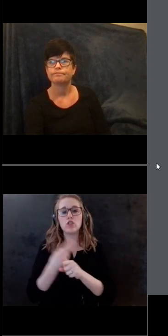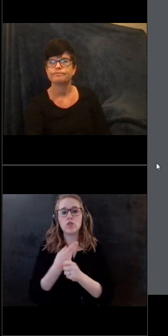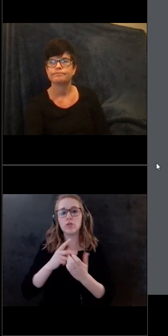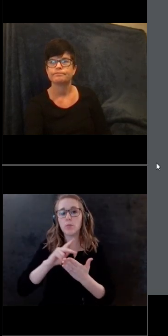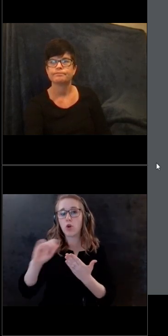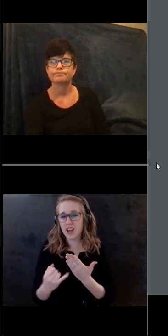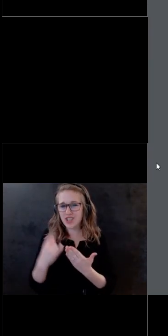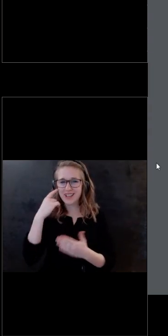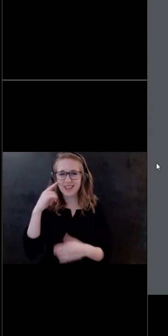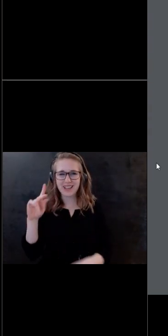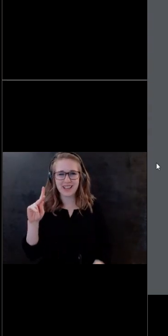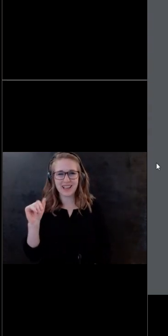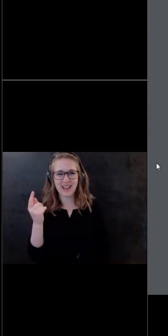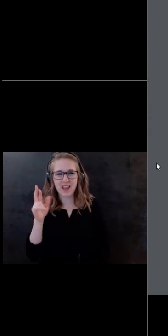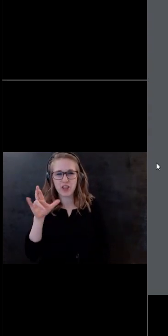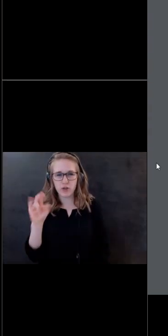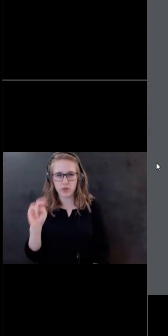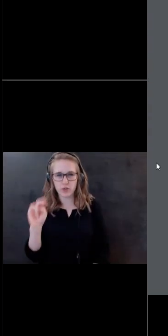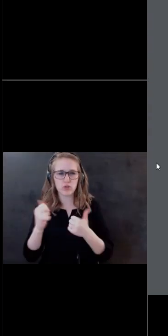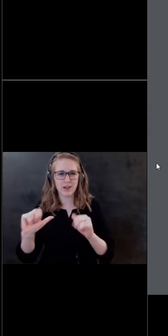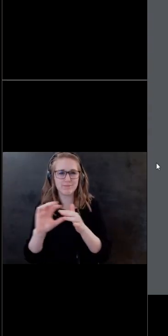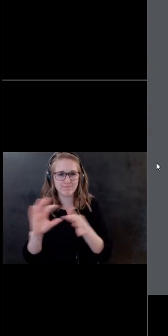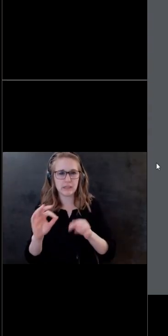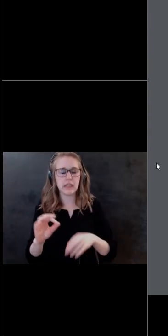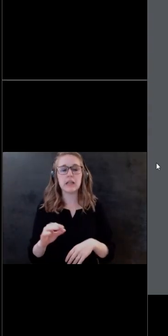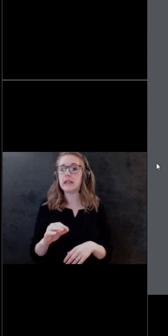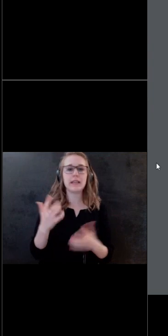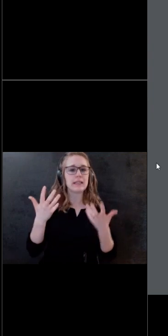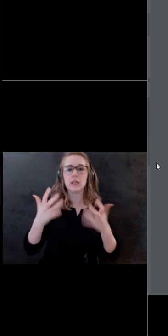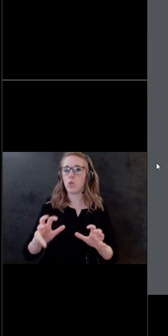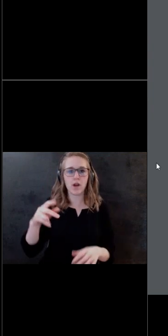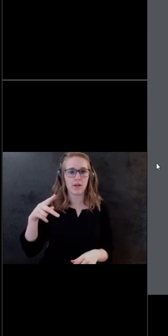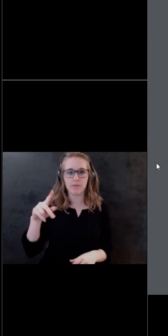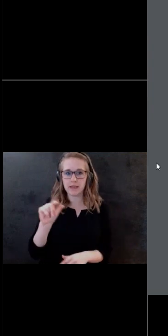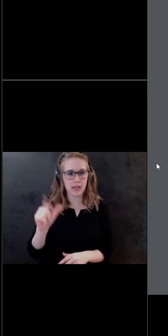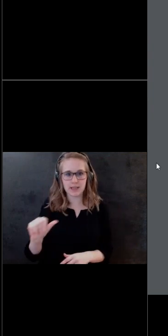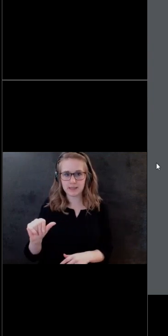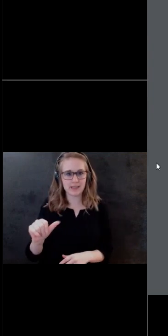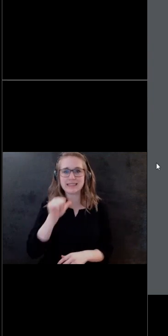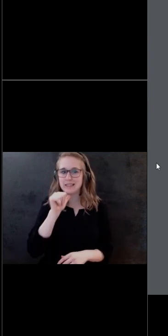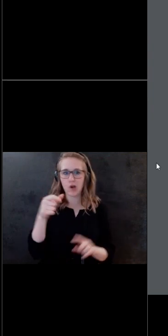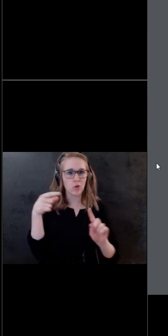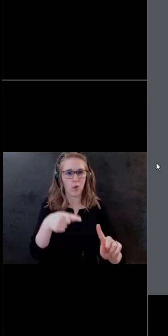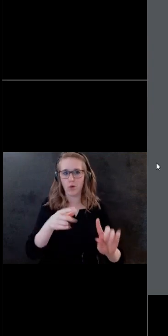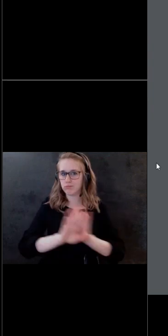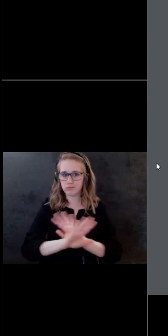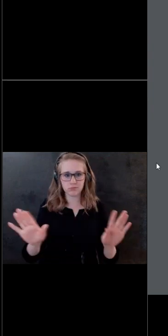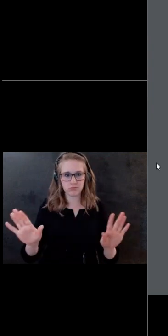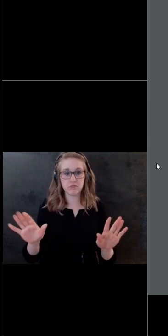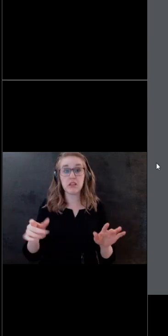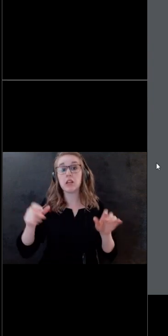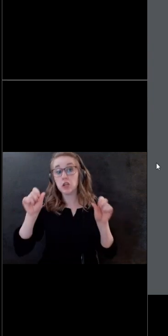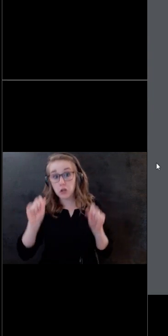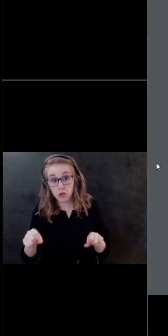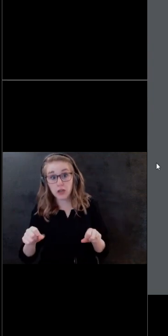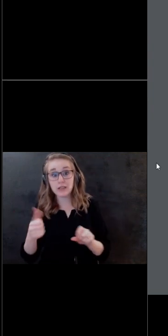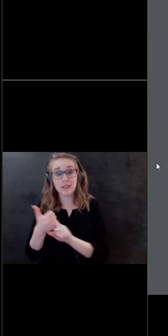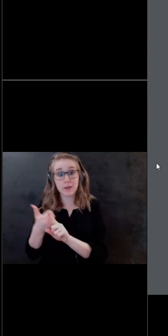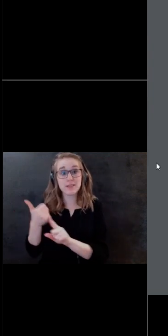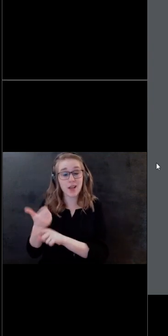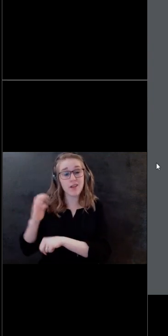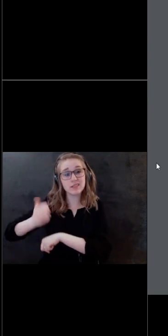Catherine tried to say that, be built. They did not want the plaza. It was not intended to be a plaza. They could have made it a plaza themselves if